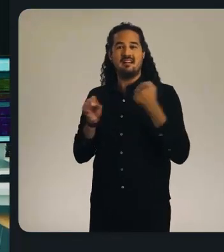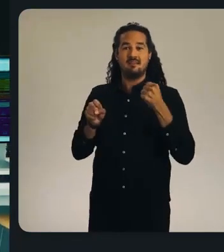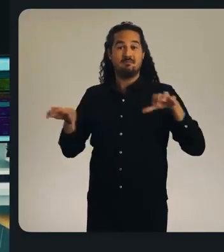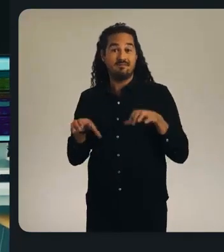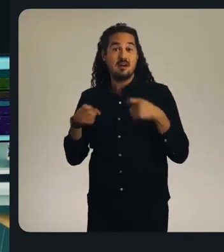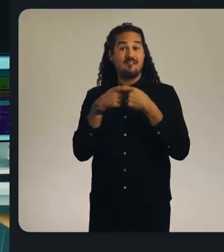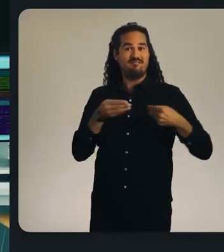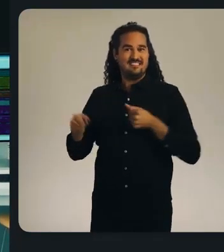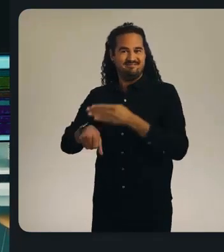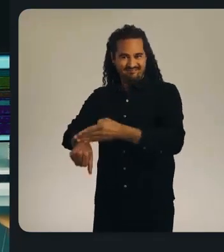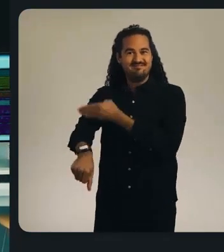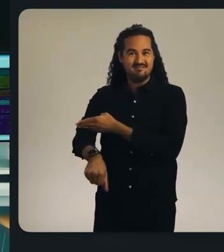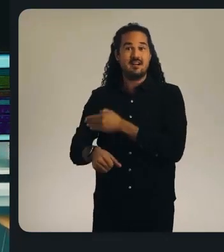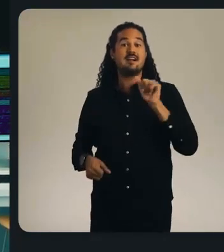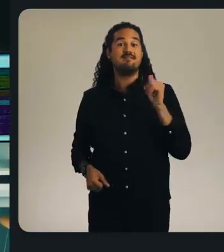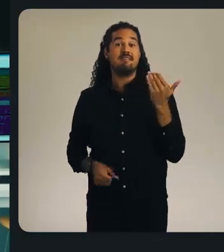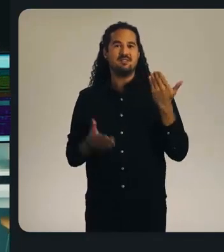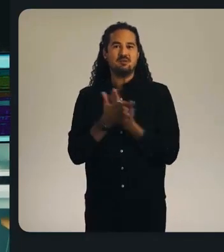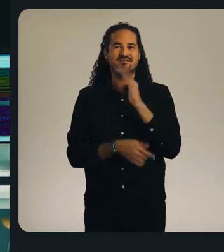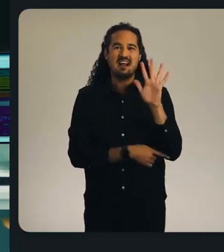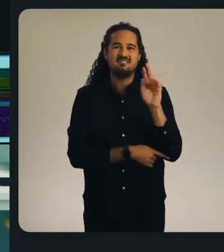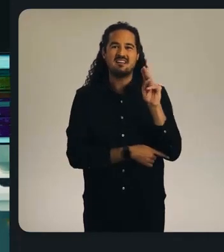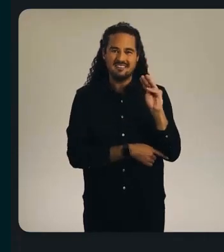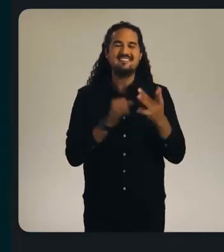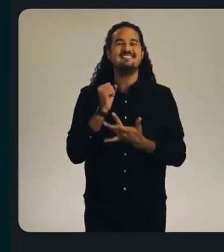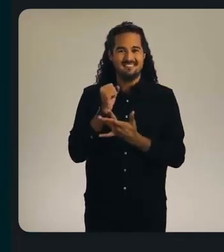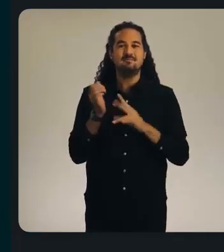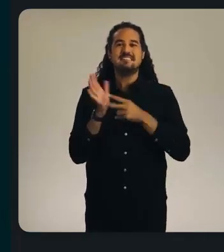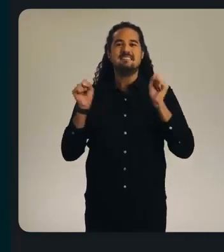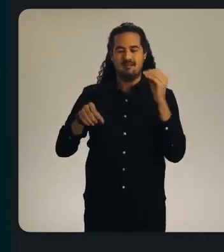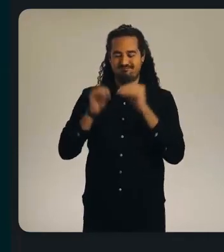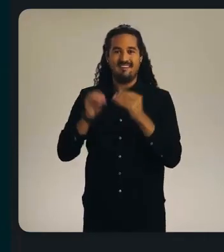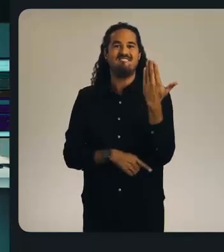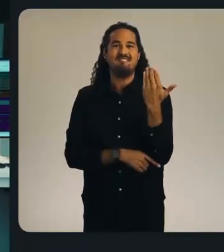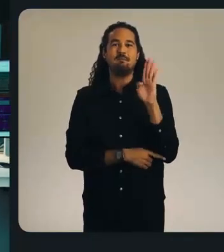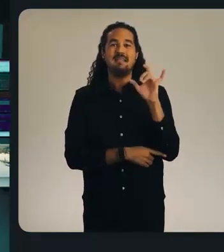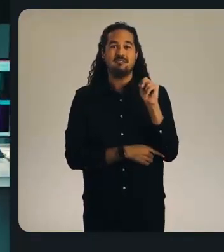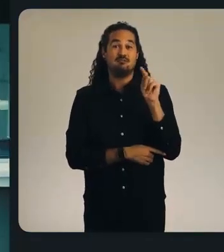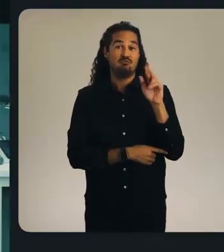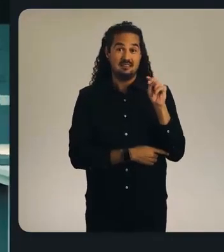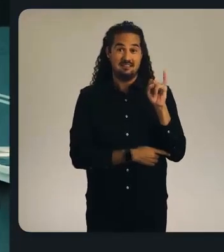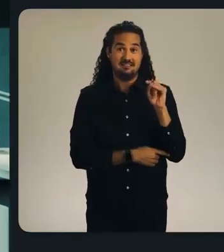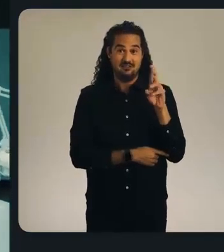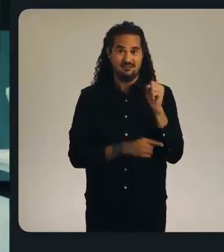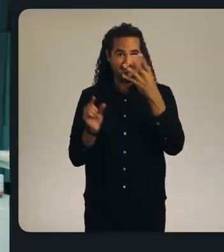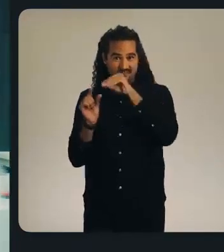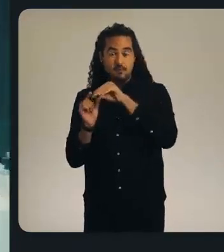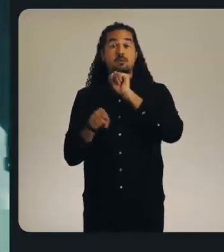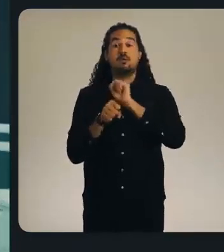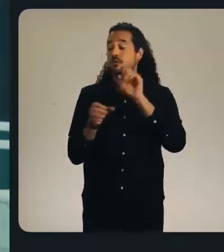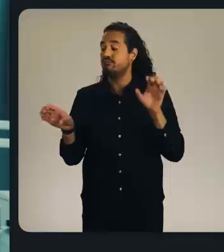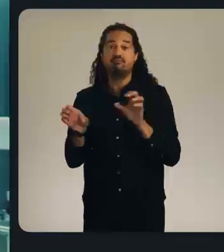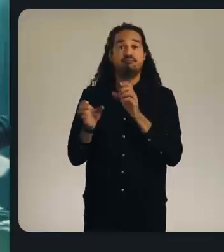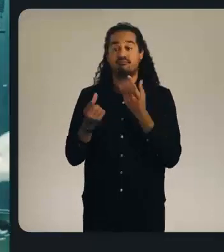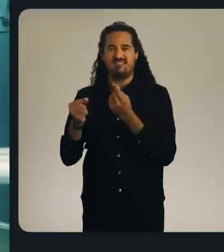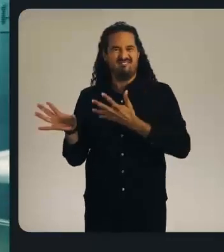its foundation, A15 uses 5nm technology, which enables us to include nearly 15 billion transistors. You'll absolutely fly through demanding workloads smoothly